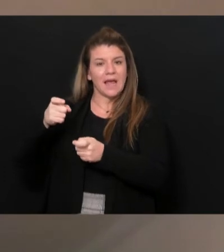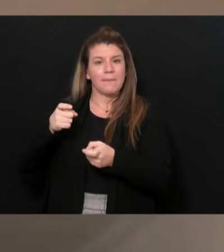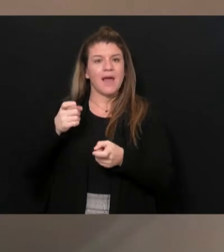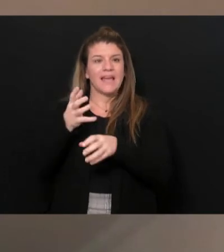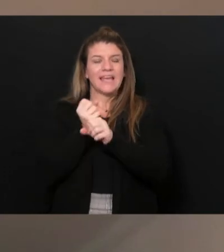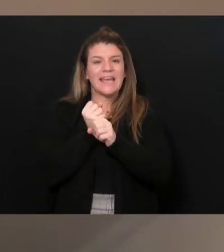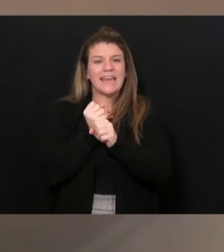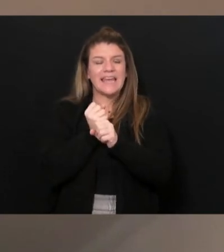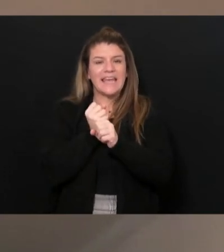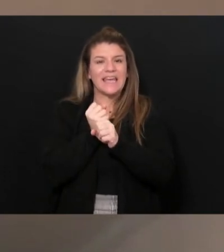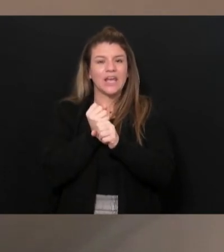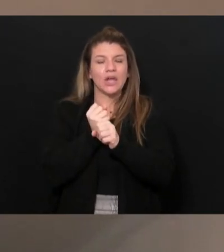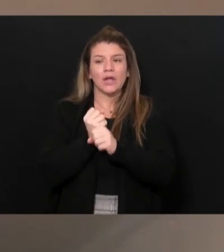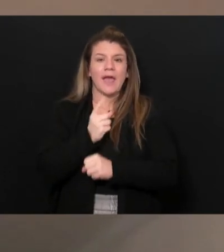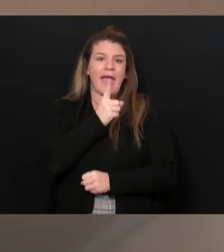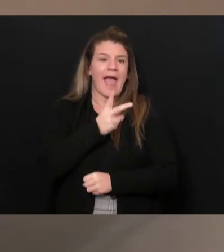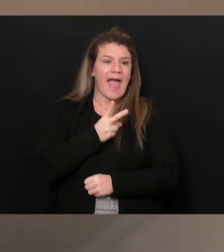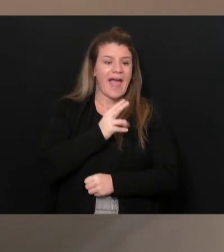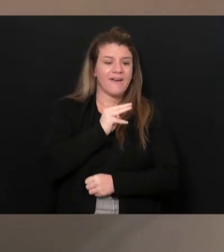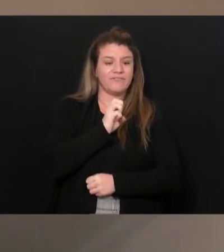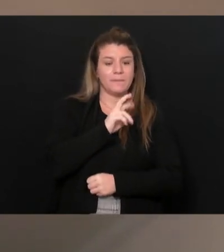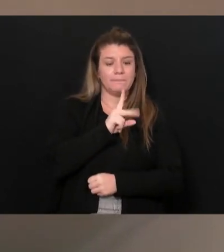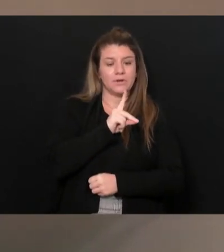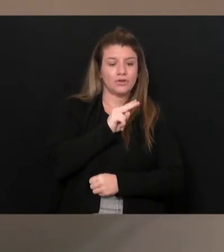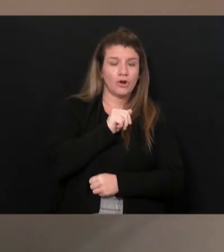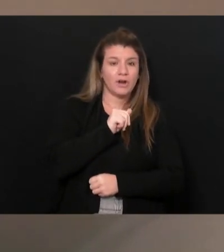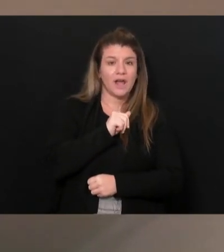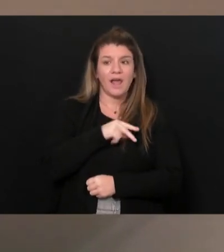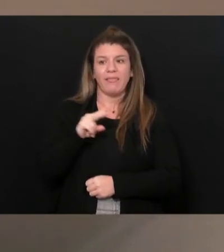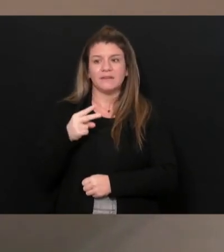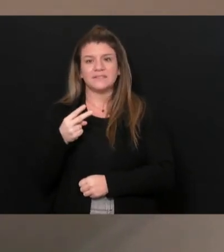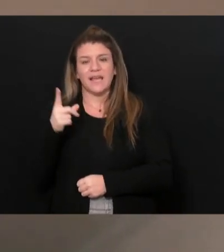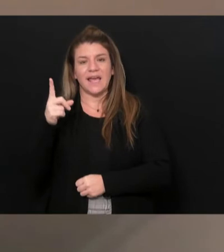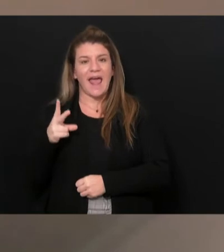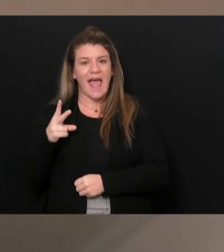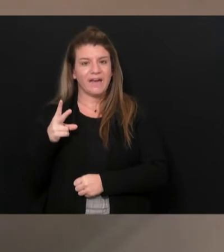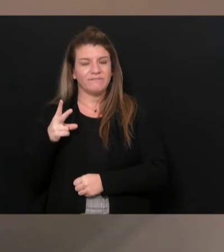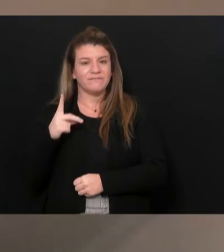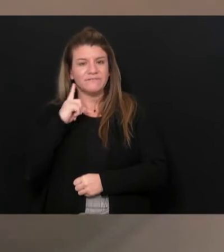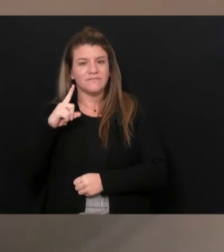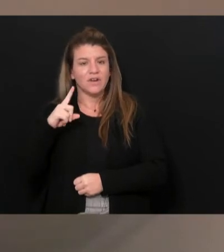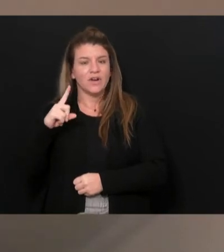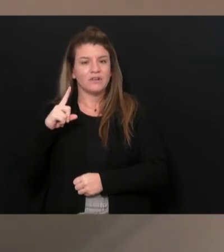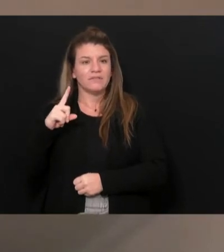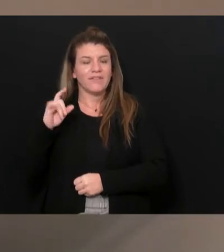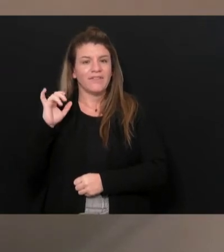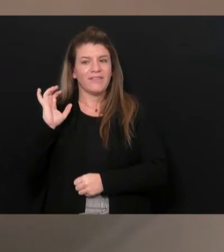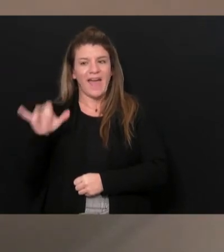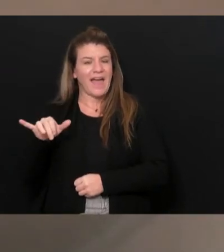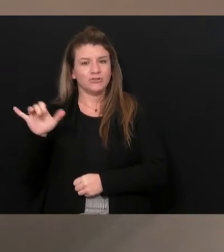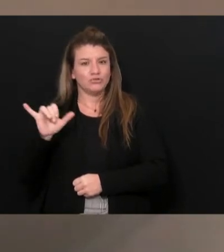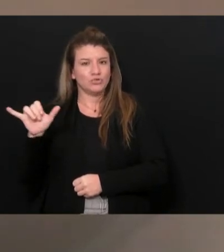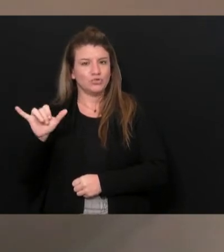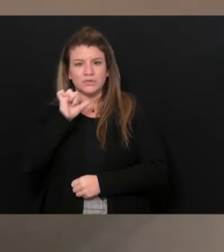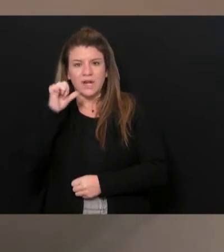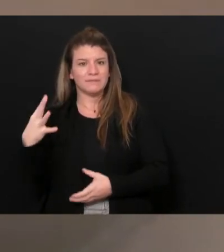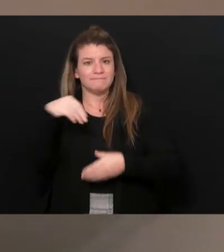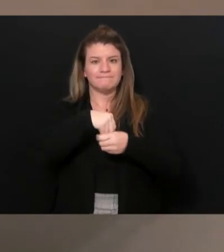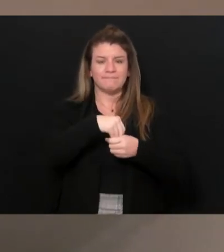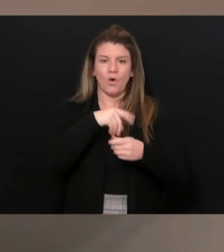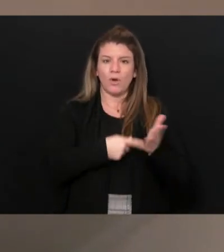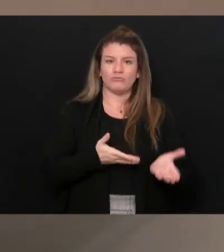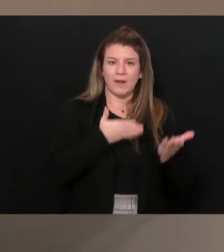a Moderna dose and then giving the second dose at a half level than the clinical trial showed. But what Dr. Fauci